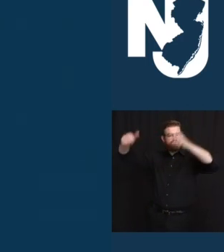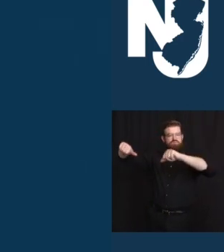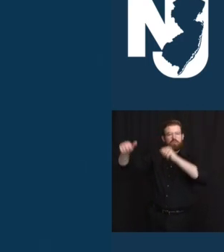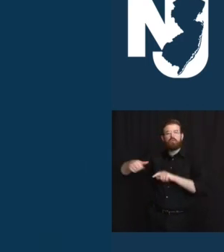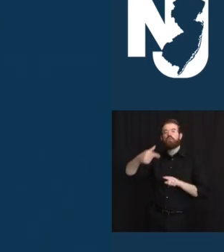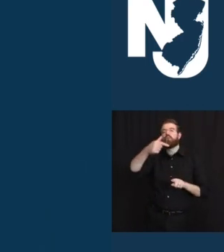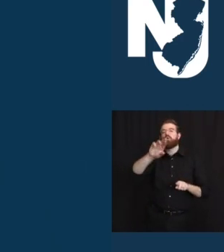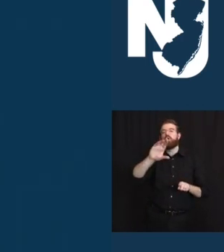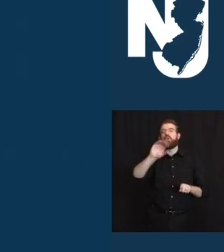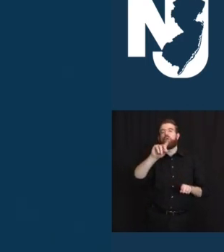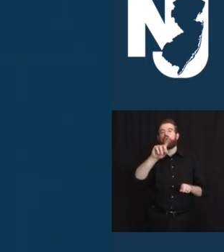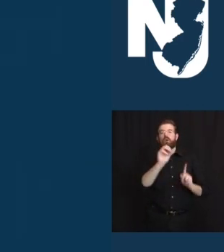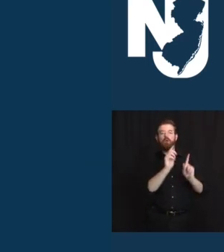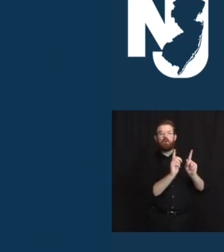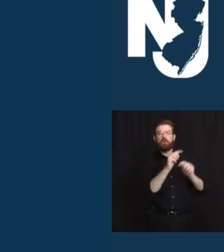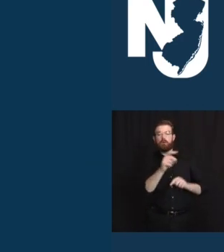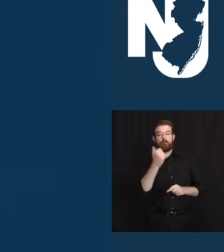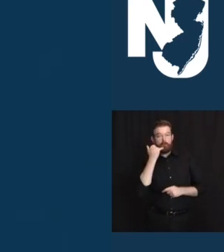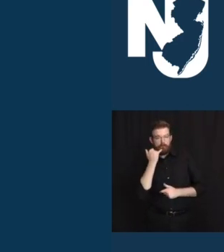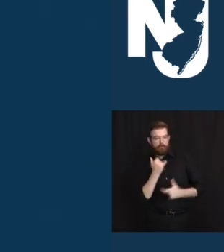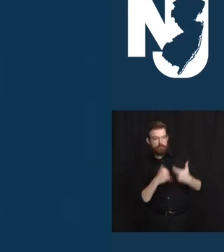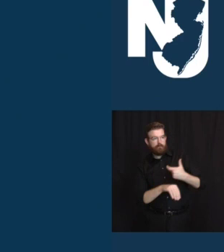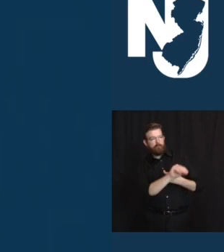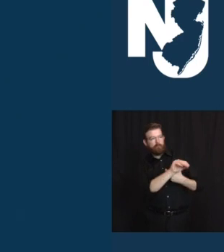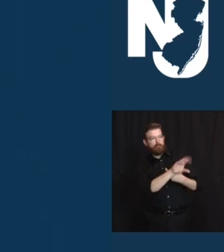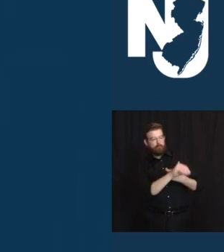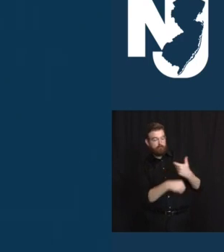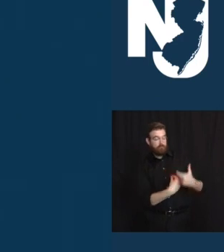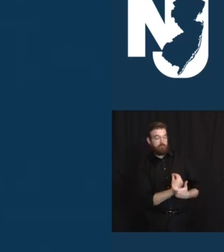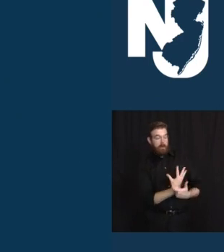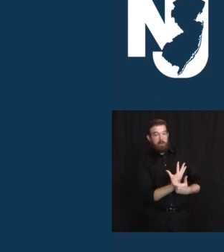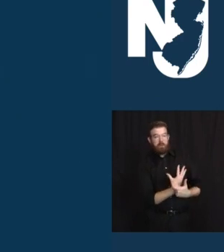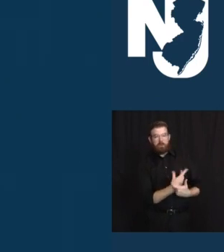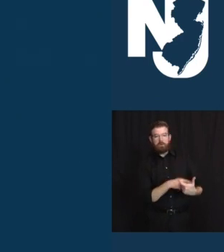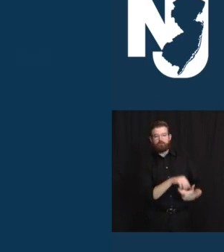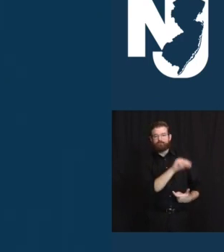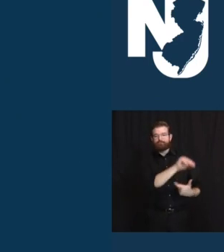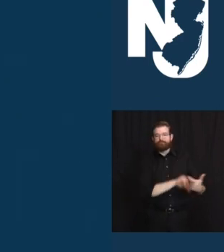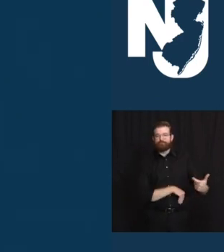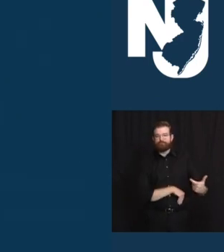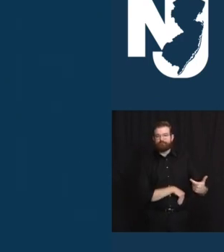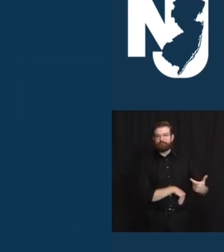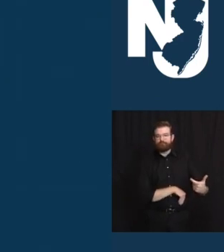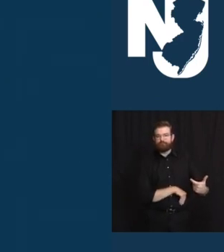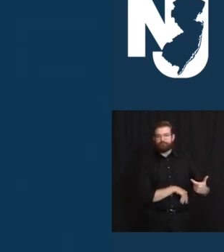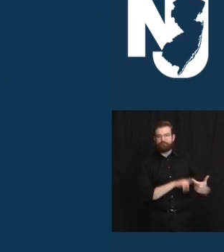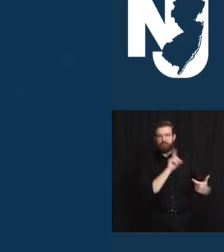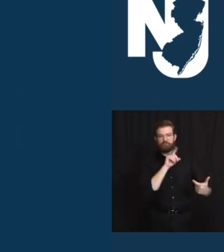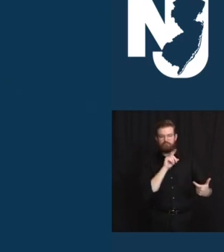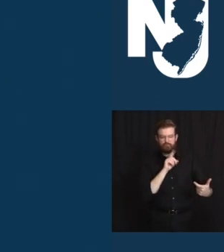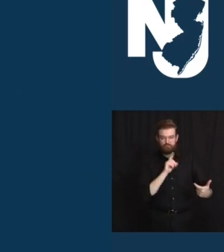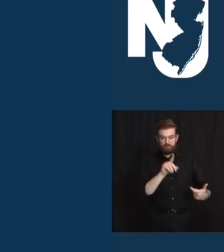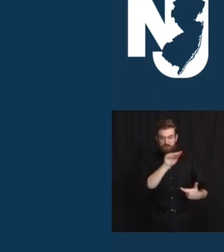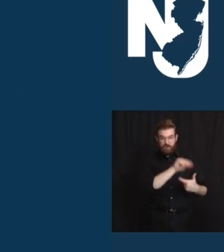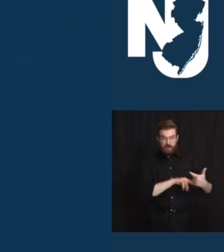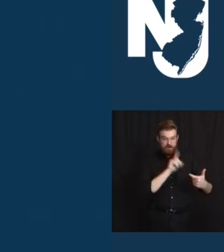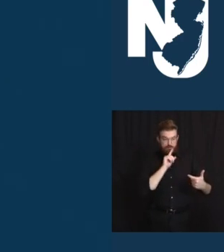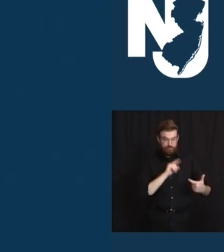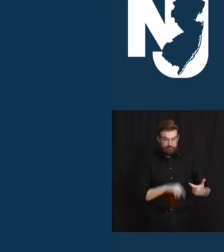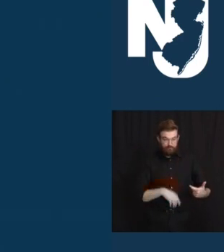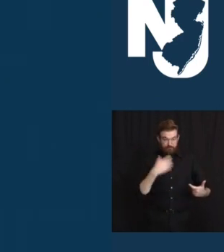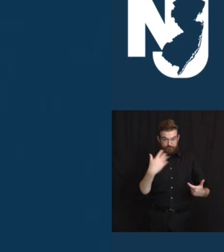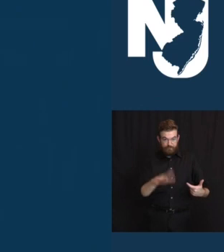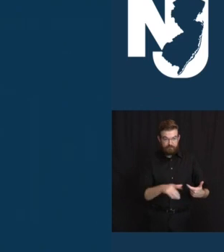Travelers can bring up the form on their phones through any of those actions. Once they have filled out the survey, the information will be submitted